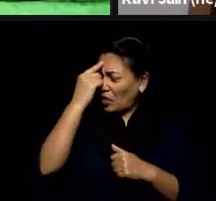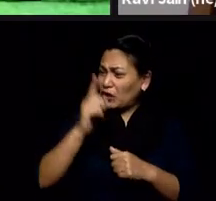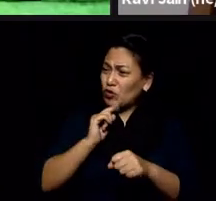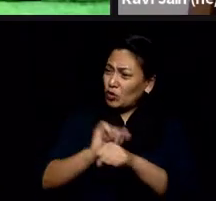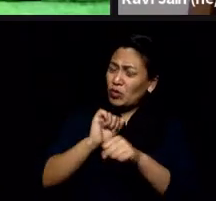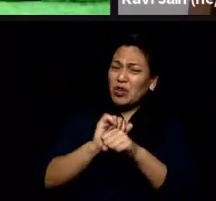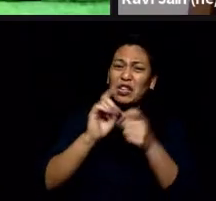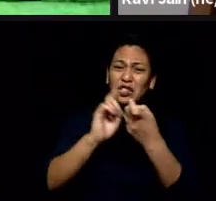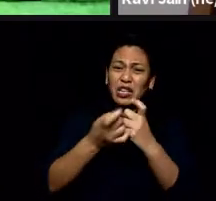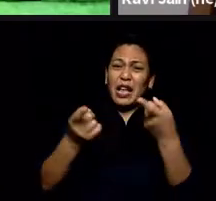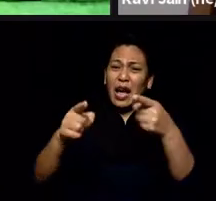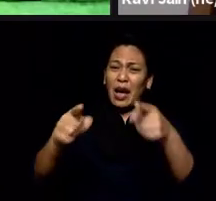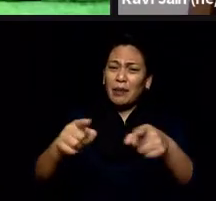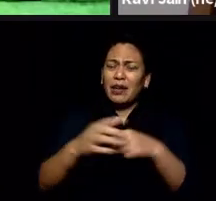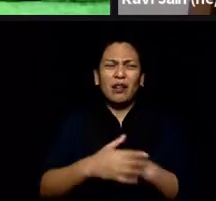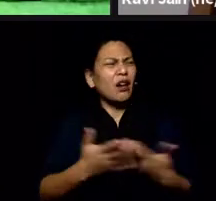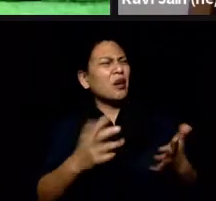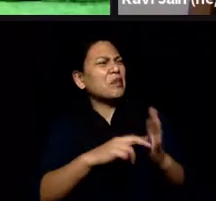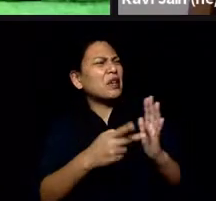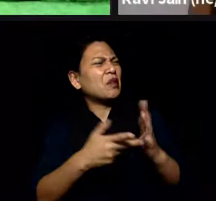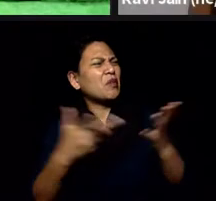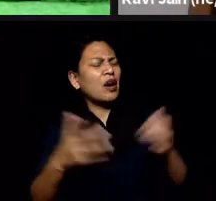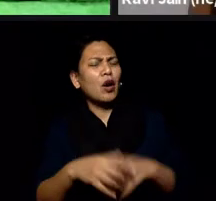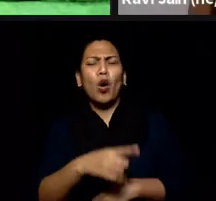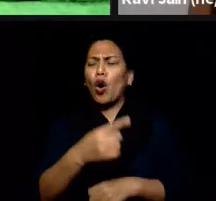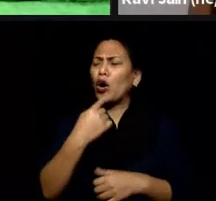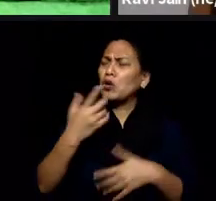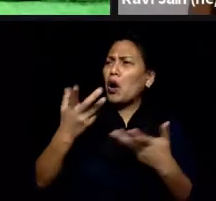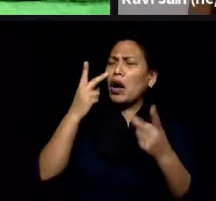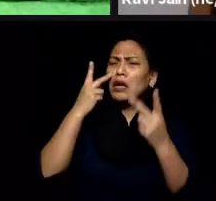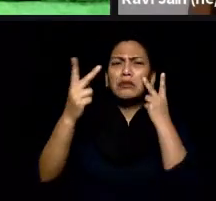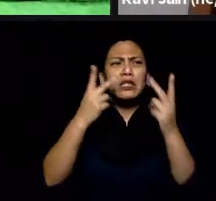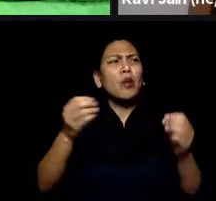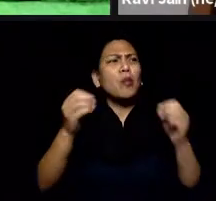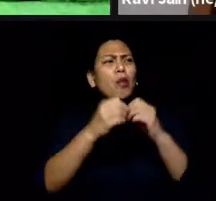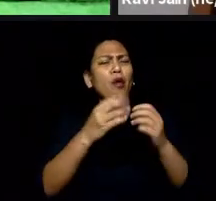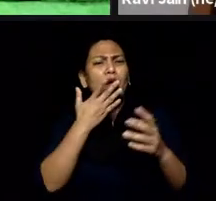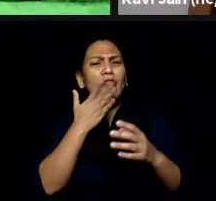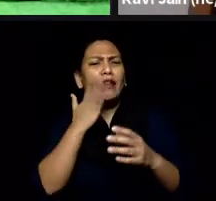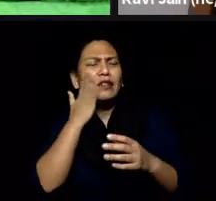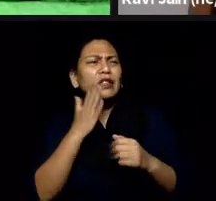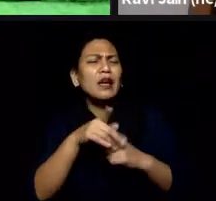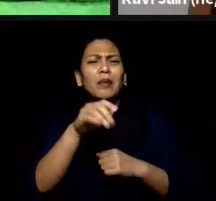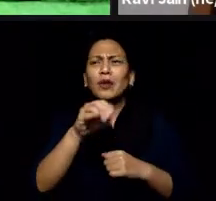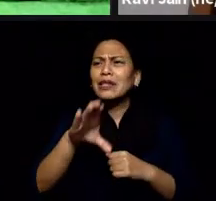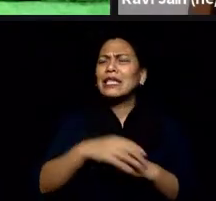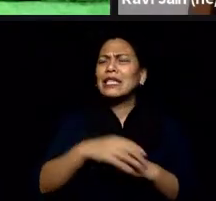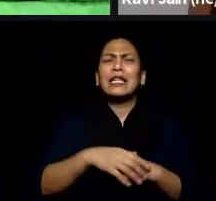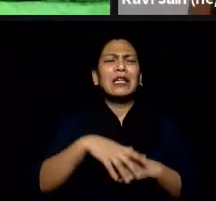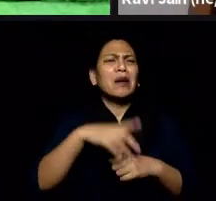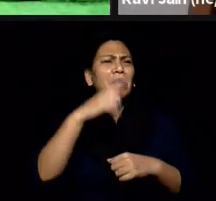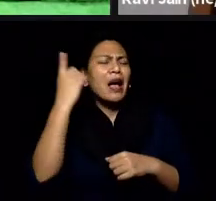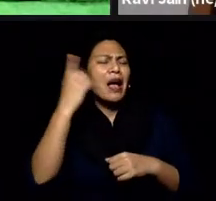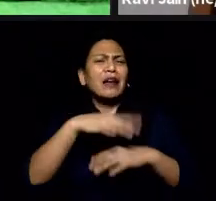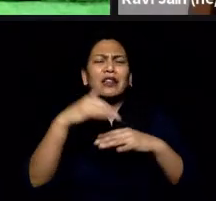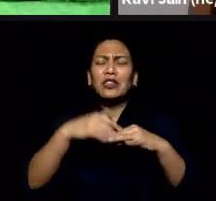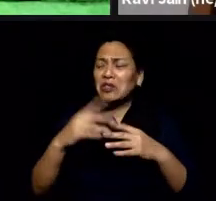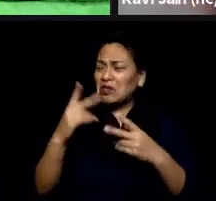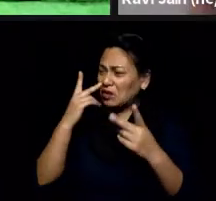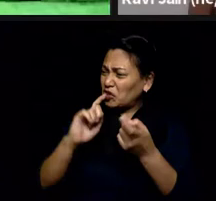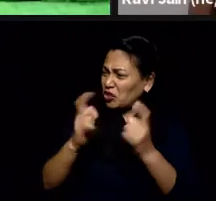happened? And I said, what do you mean? He was like, well, like, I see a lot more people of color and stuff on stage. Like, hasn't change happened? And I said,